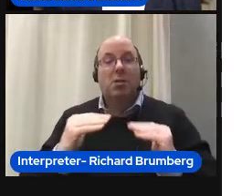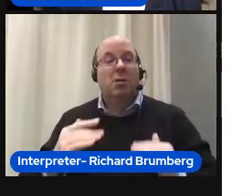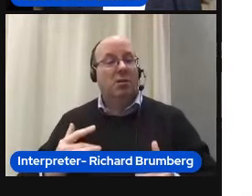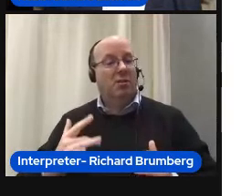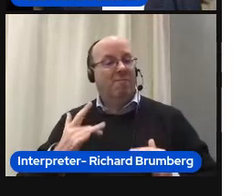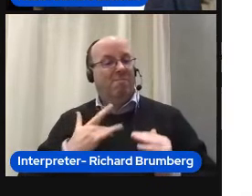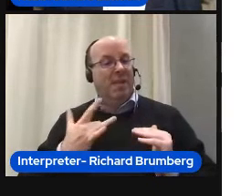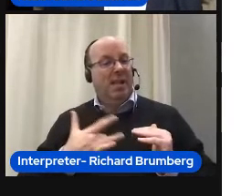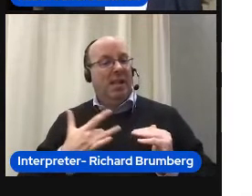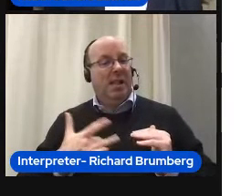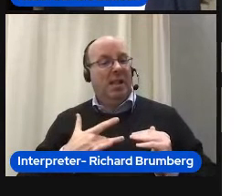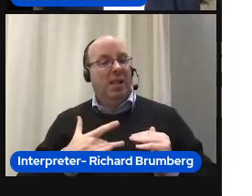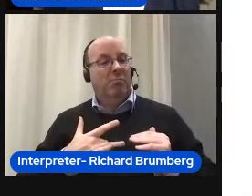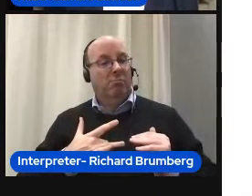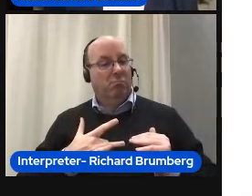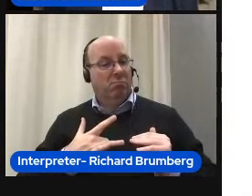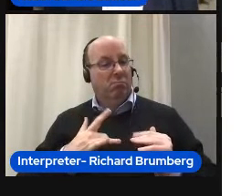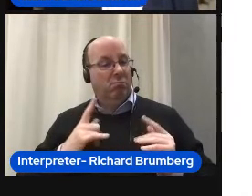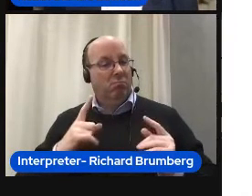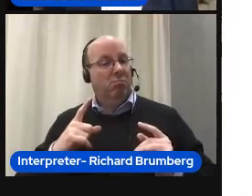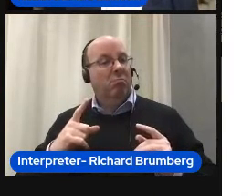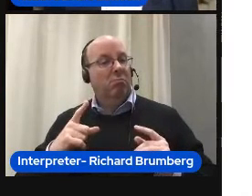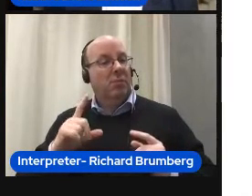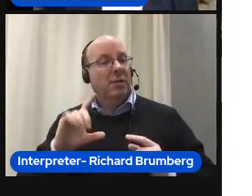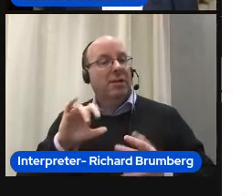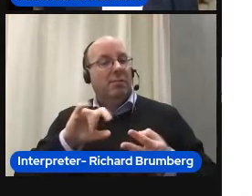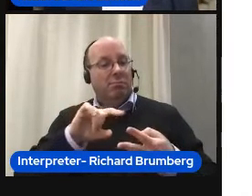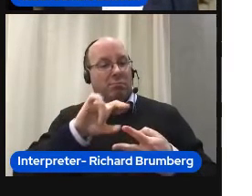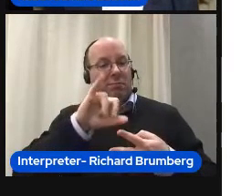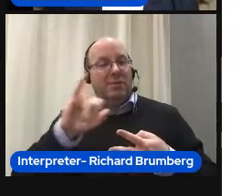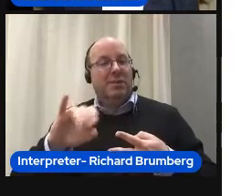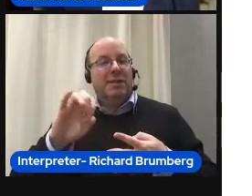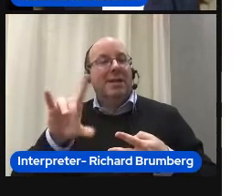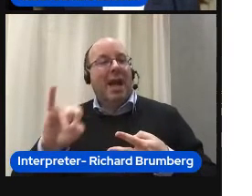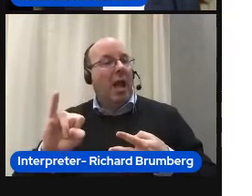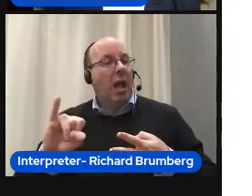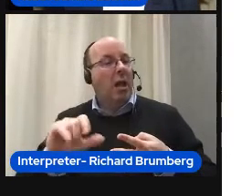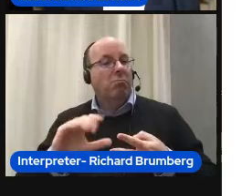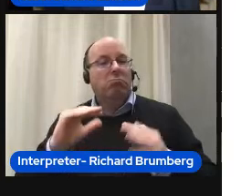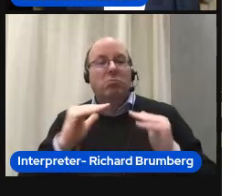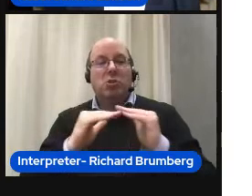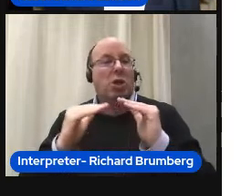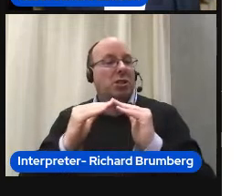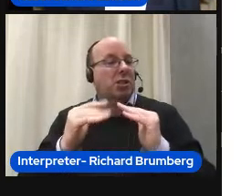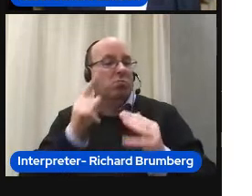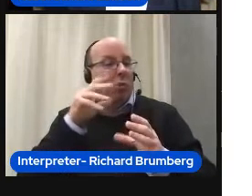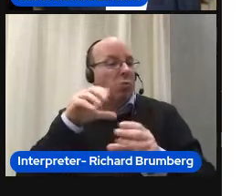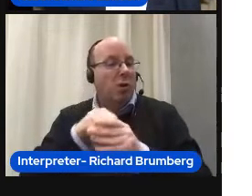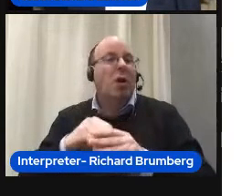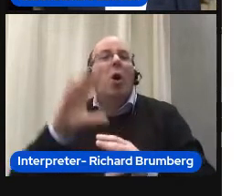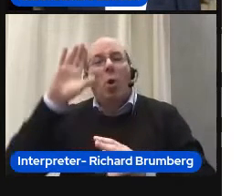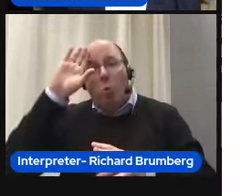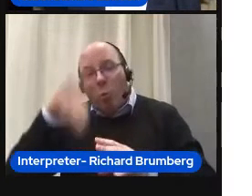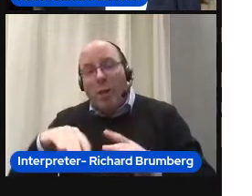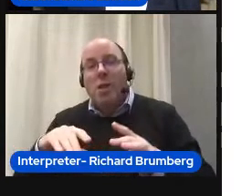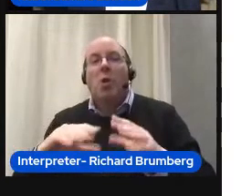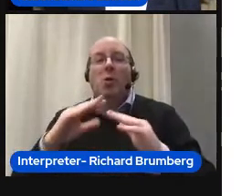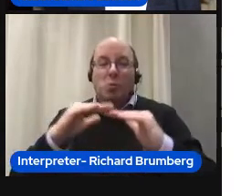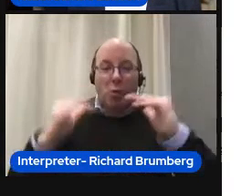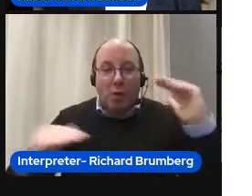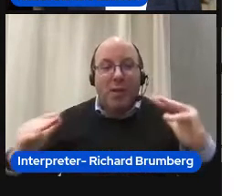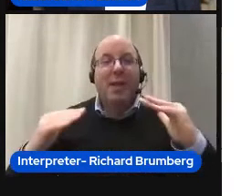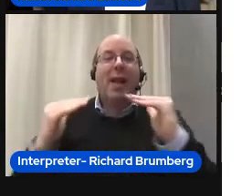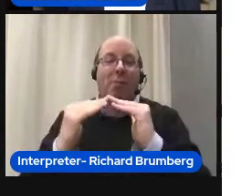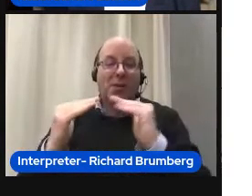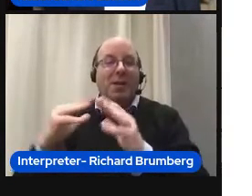justice, which, historically wasn't added to DEI work, most of us who've been doing this work knew diversity, equity,